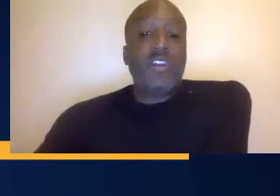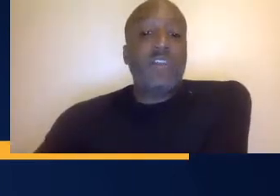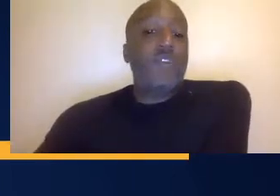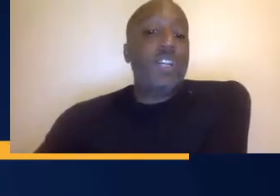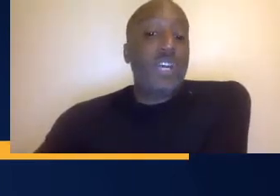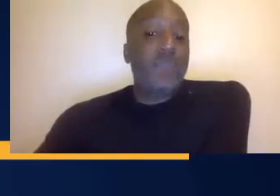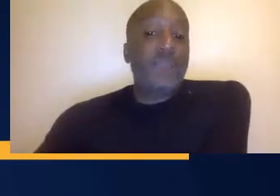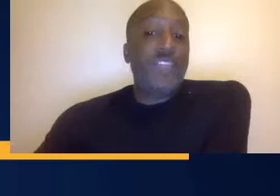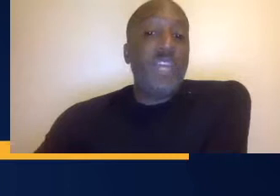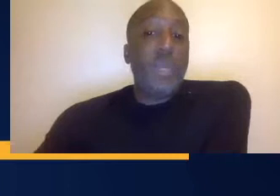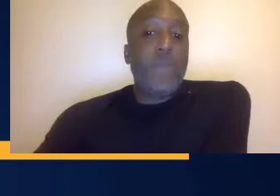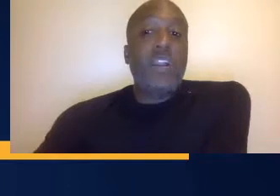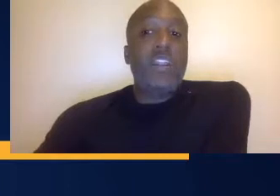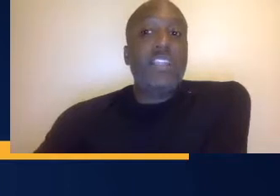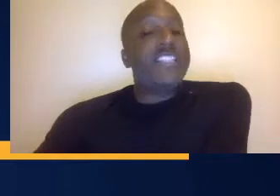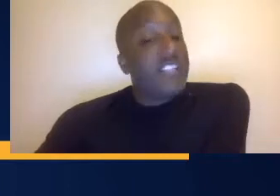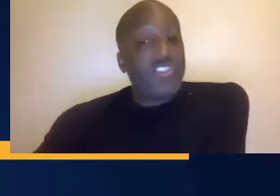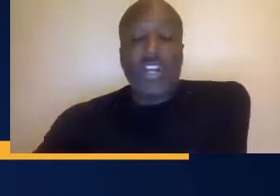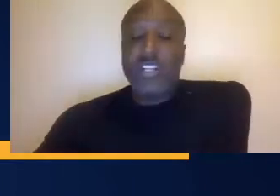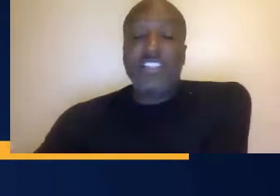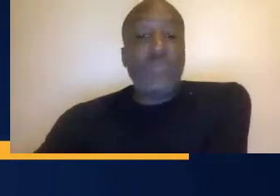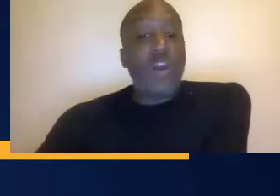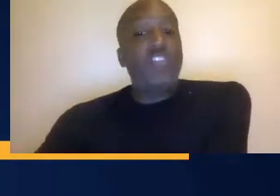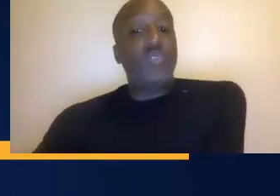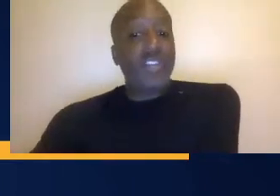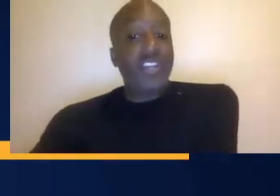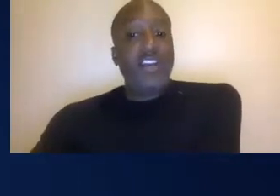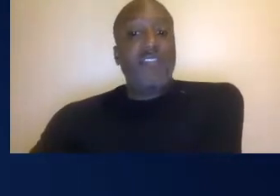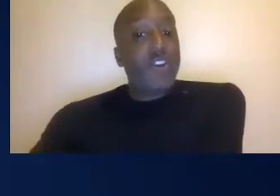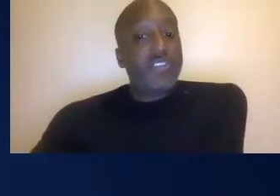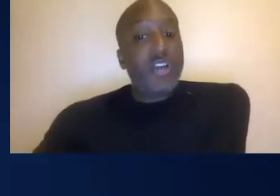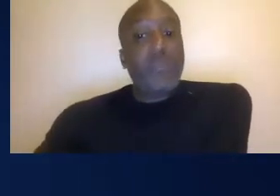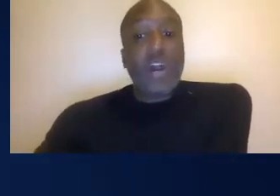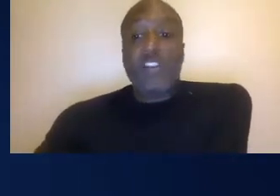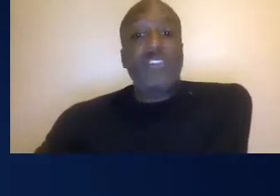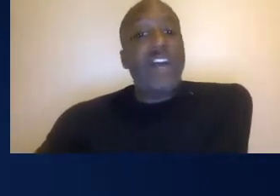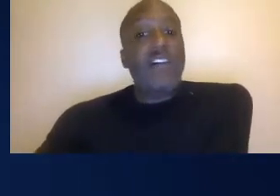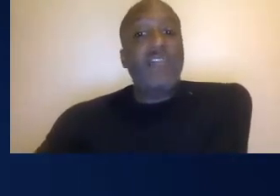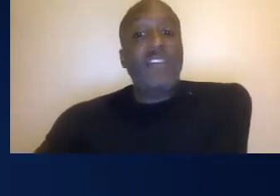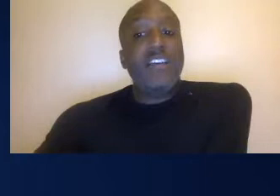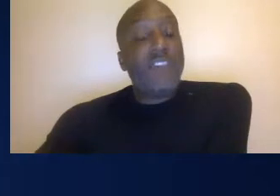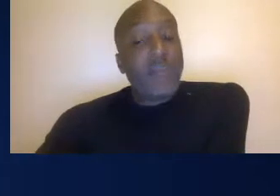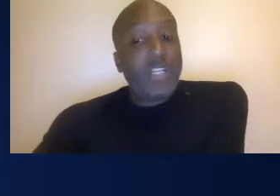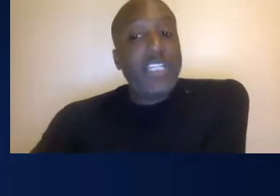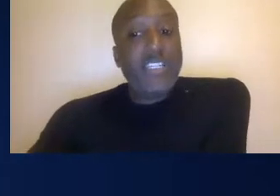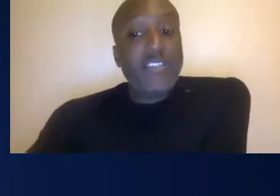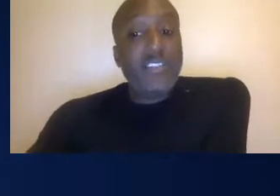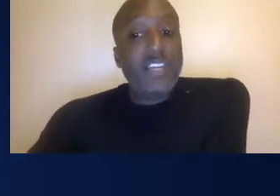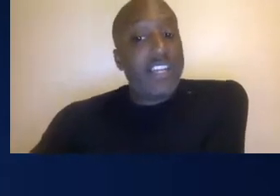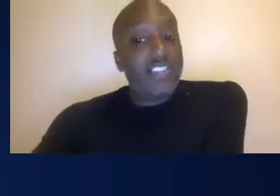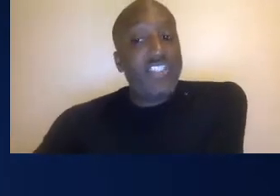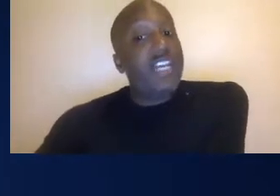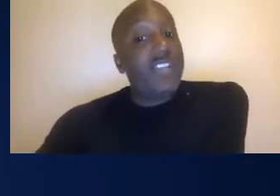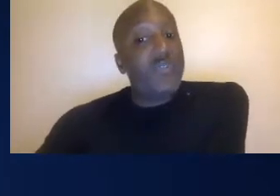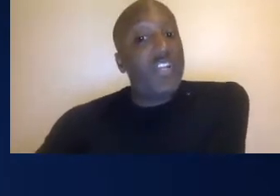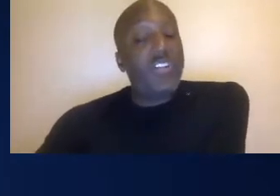for ADEM. But let's get started. Let's get right into it. First up, we're honored to have Yvette Martinez.